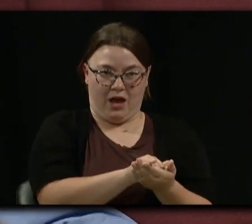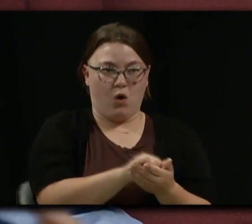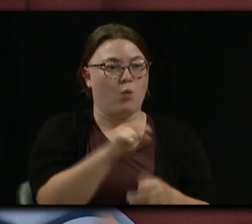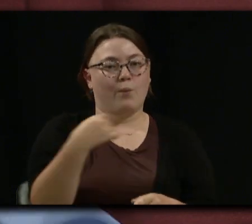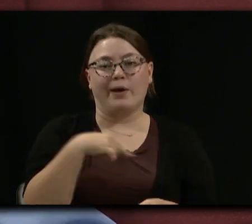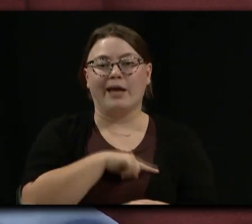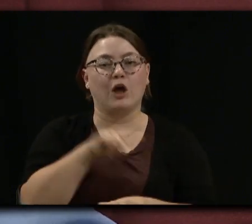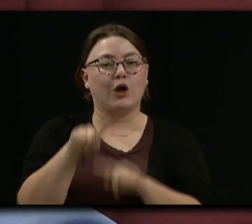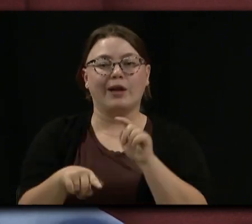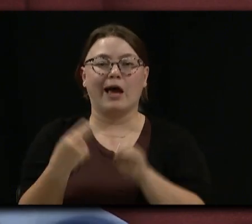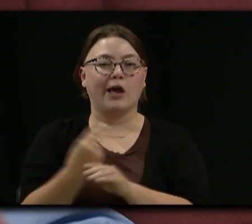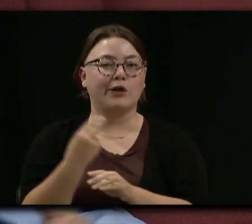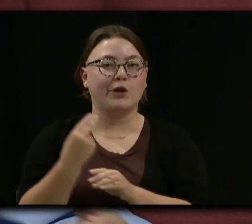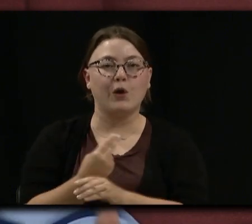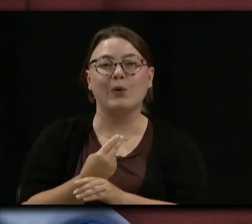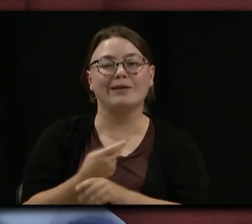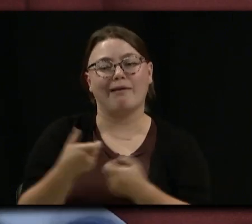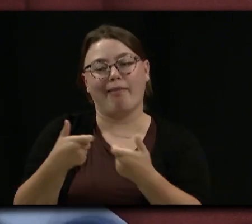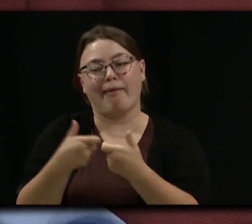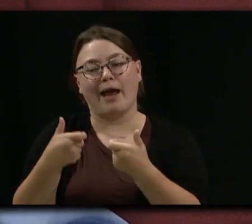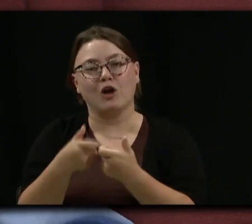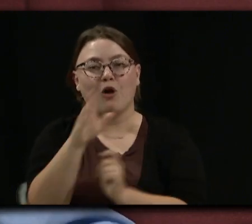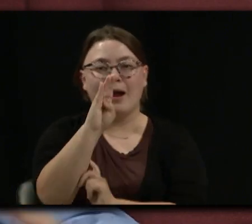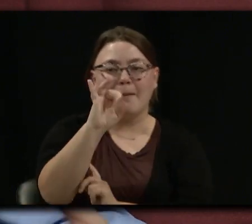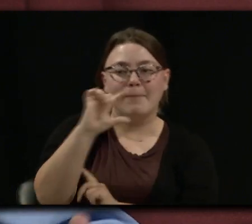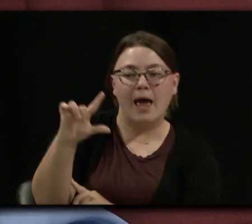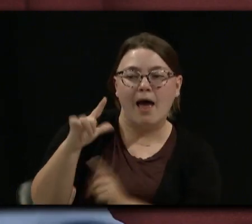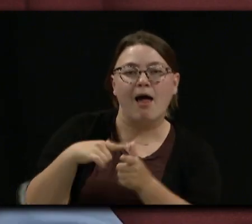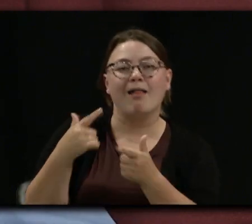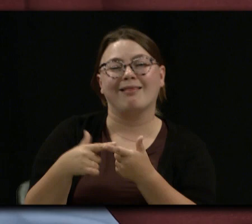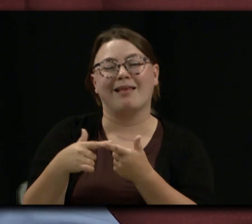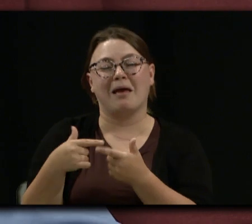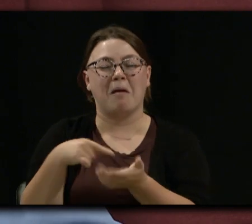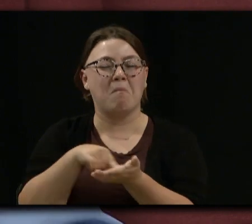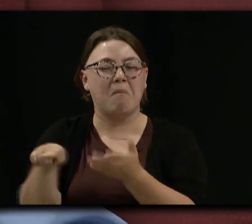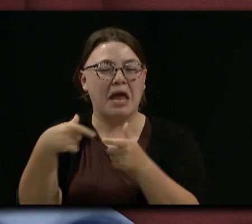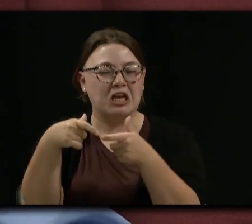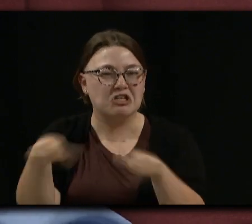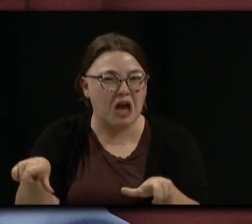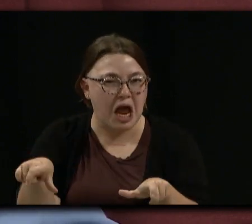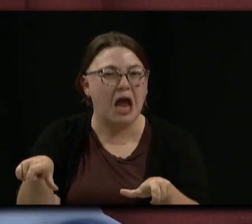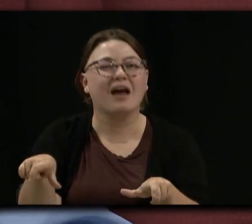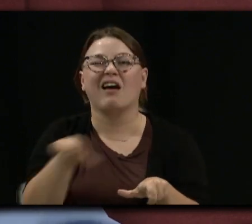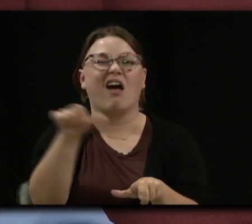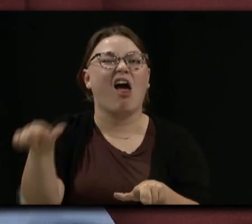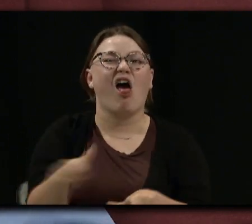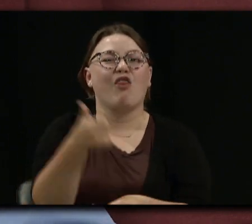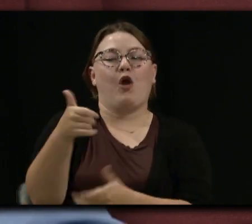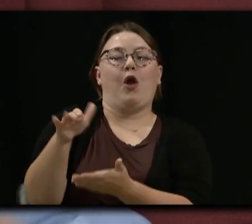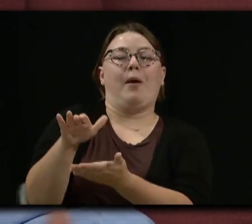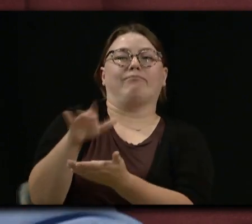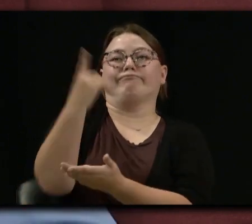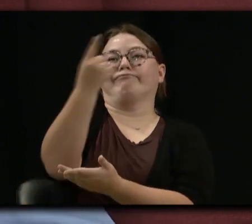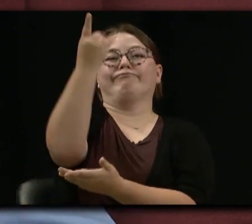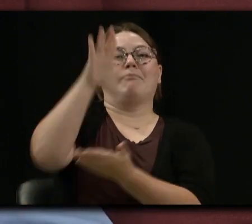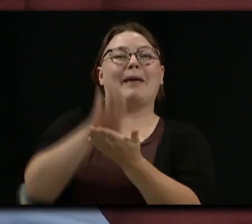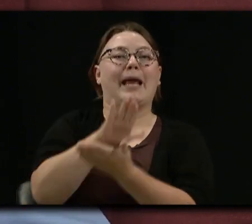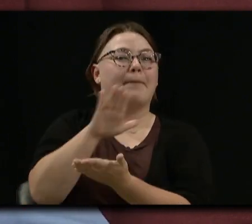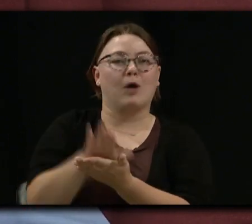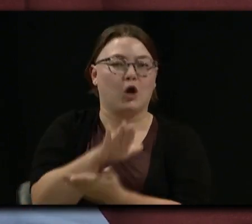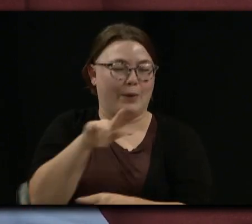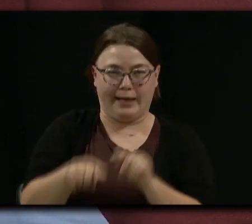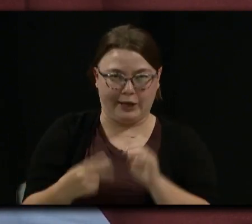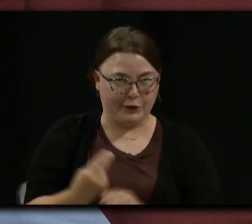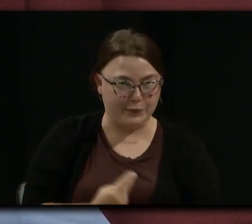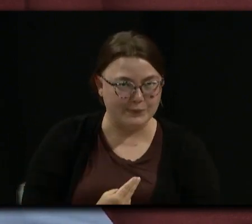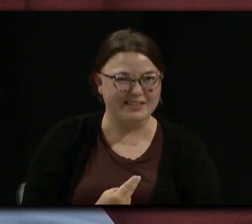a utility bill or a former paycheck or some other type of sheet of paper from the government. It was just focused